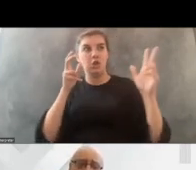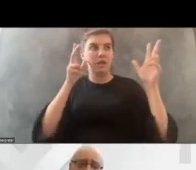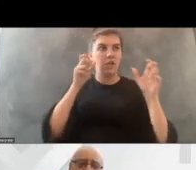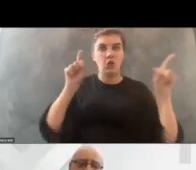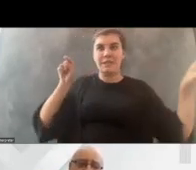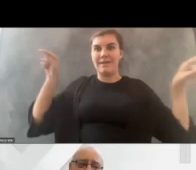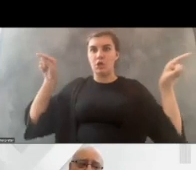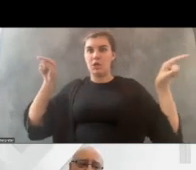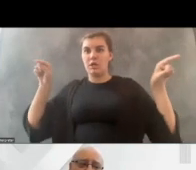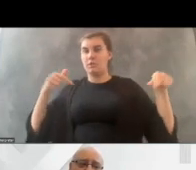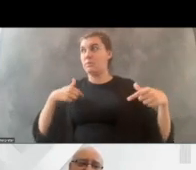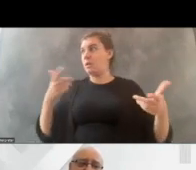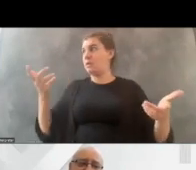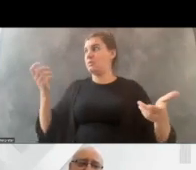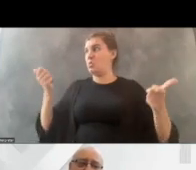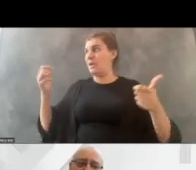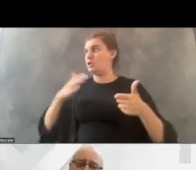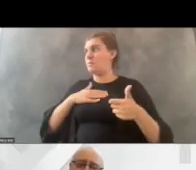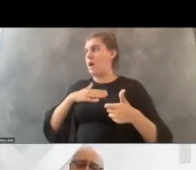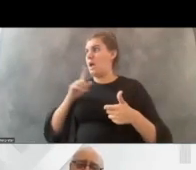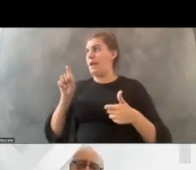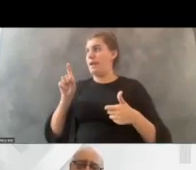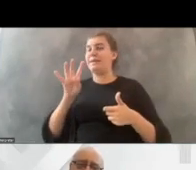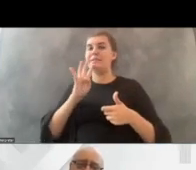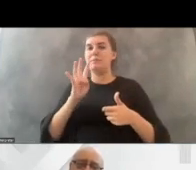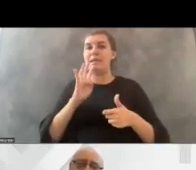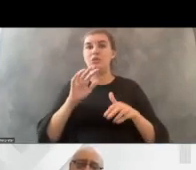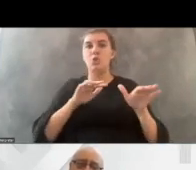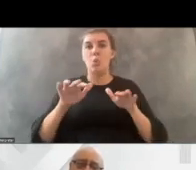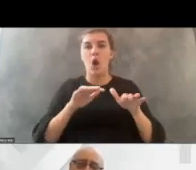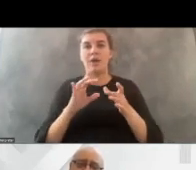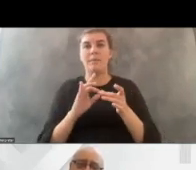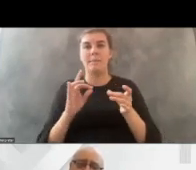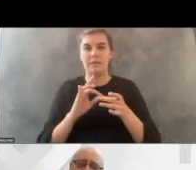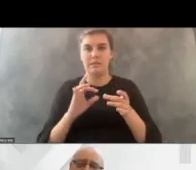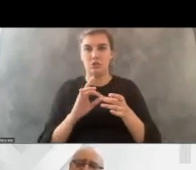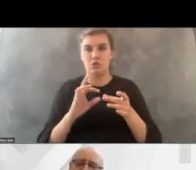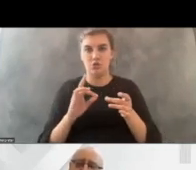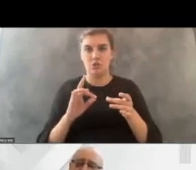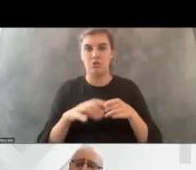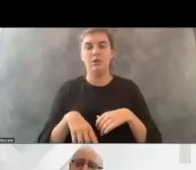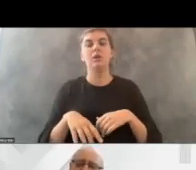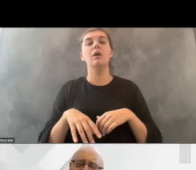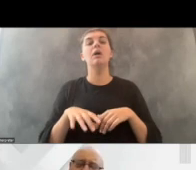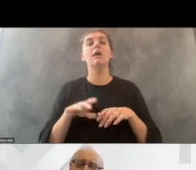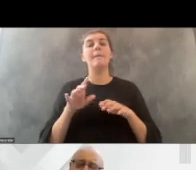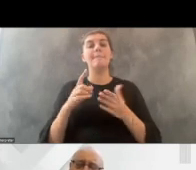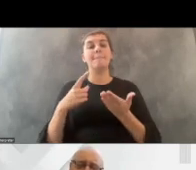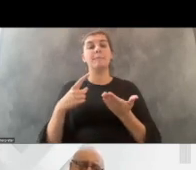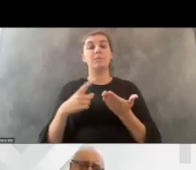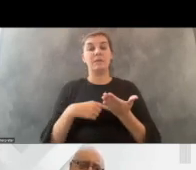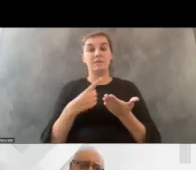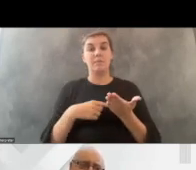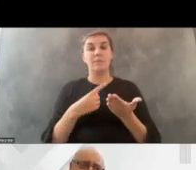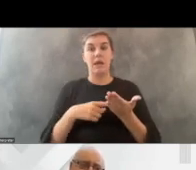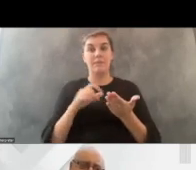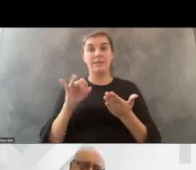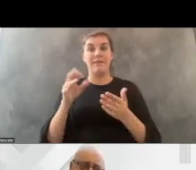the condition where the pedestrian is within the 12-foot radius, and then the locator tone must start back